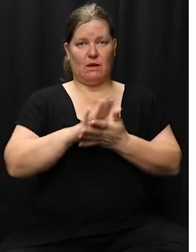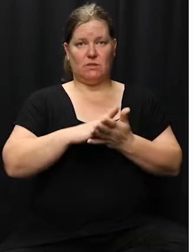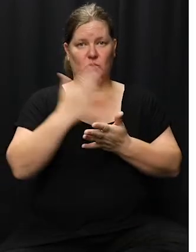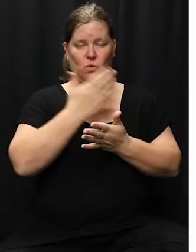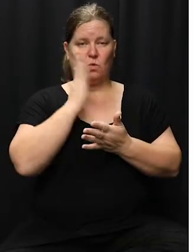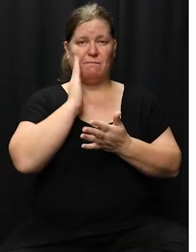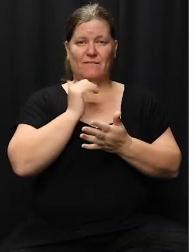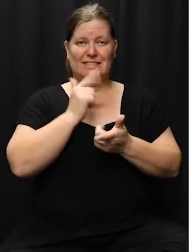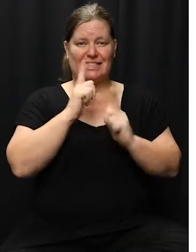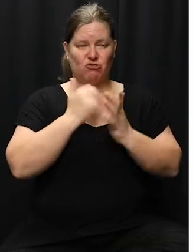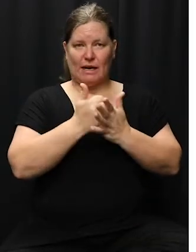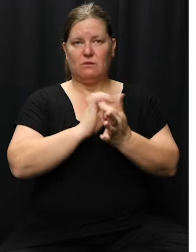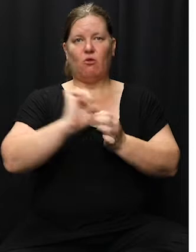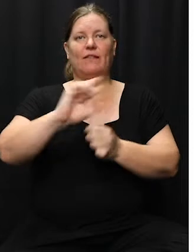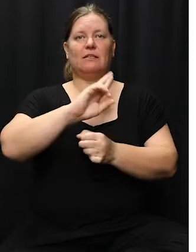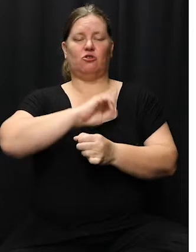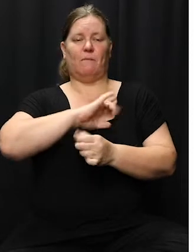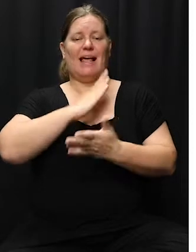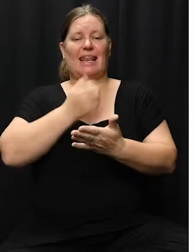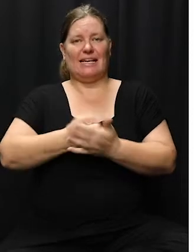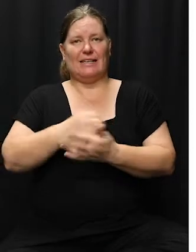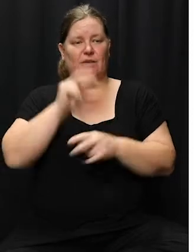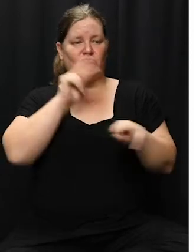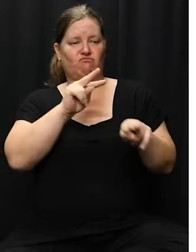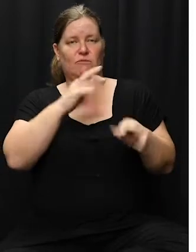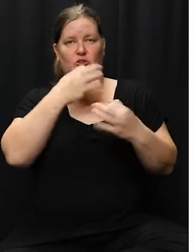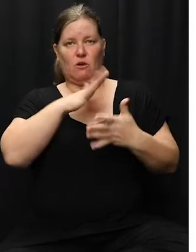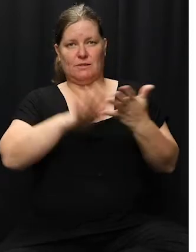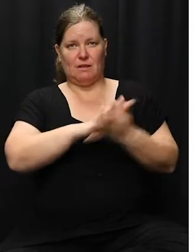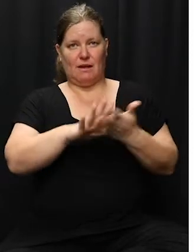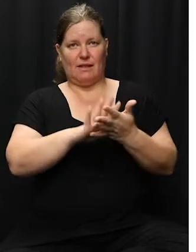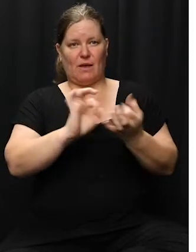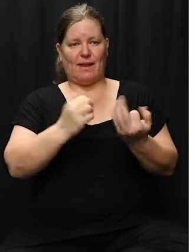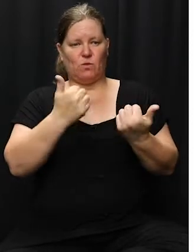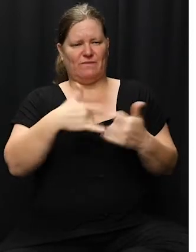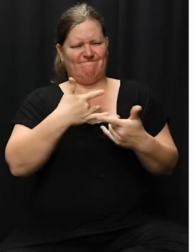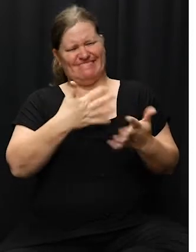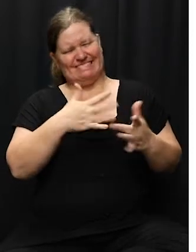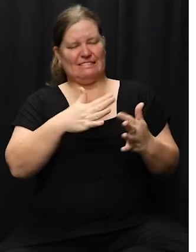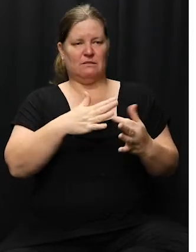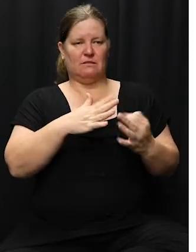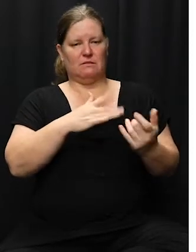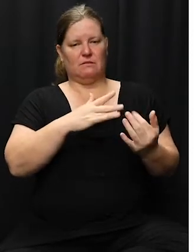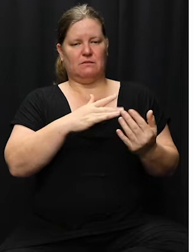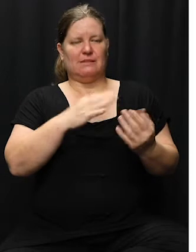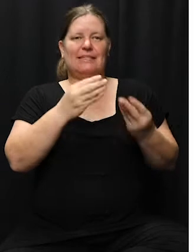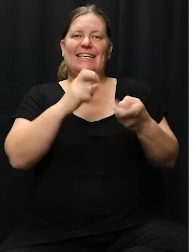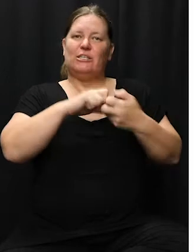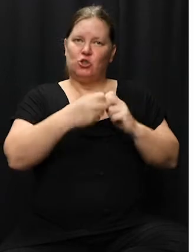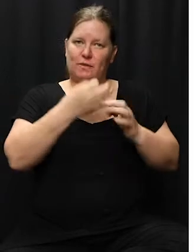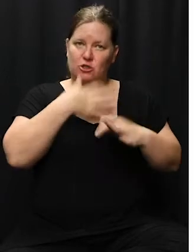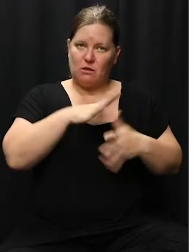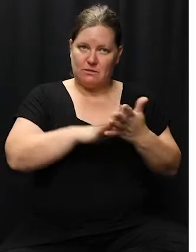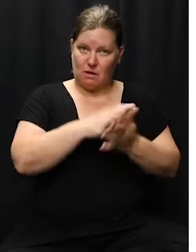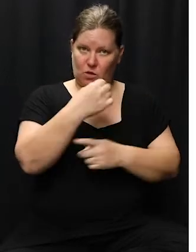I would say the first thing is, if you have any fluent signers at your school, it doesn't matter if they're a T-Trade, really, or if